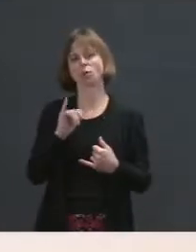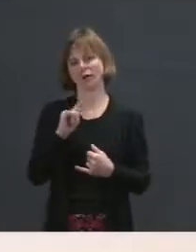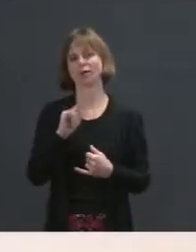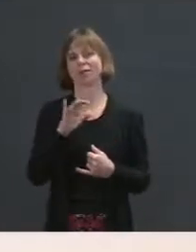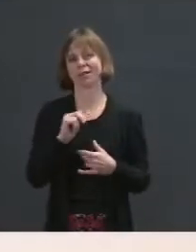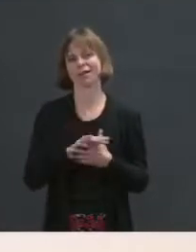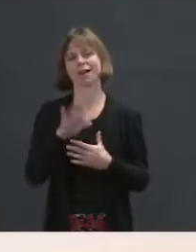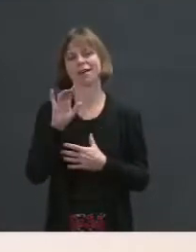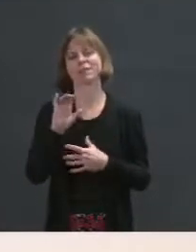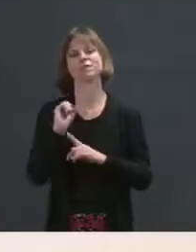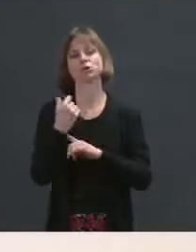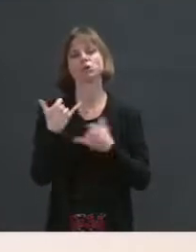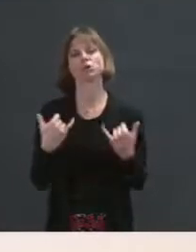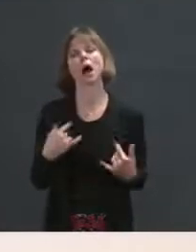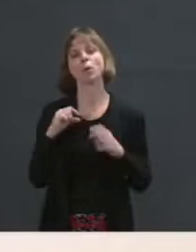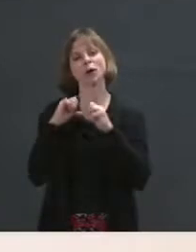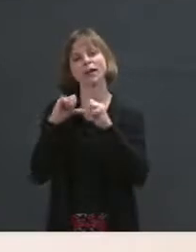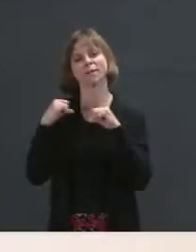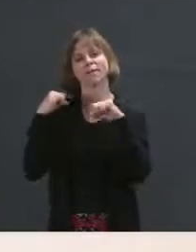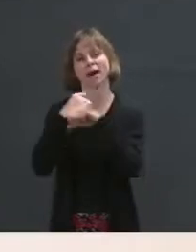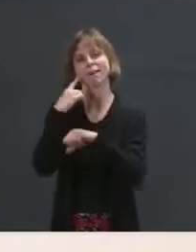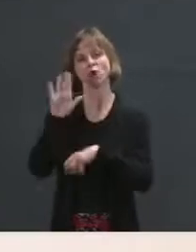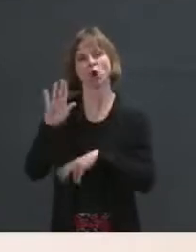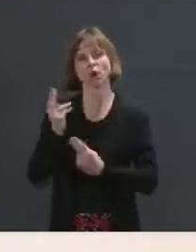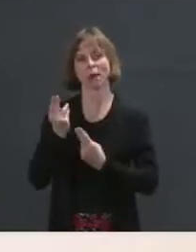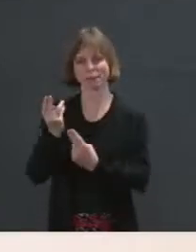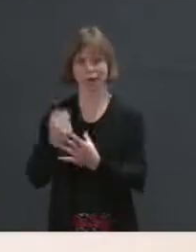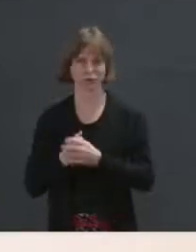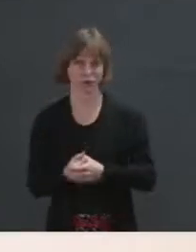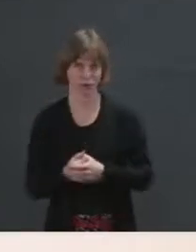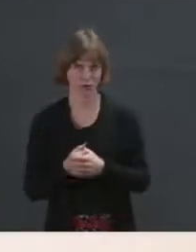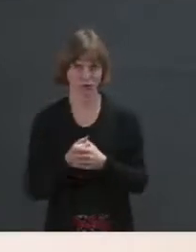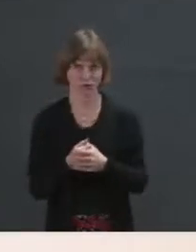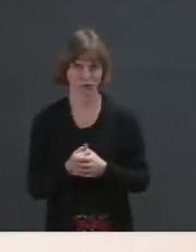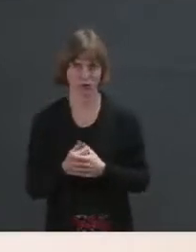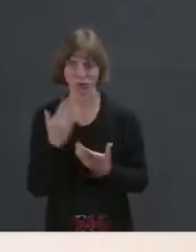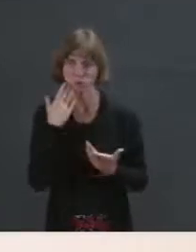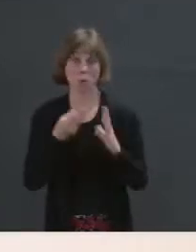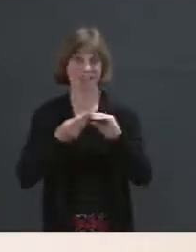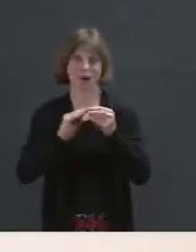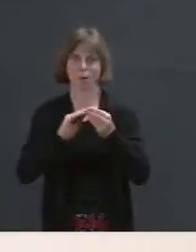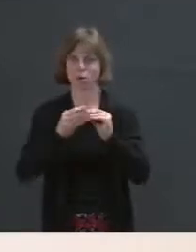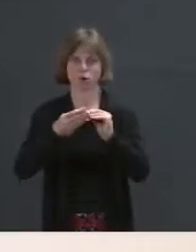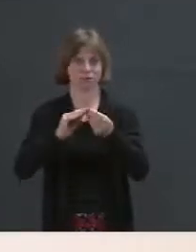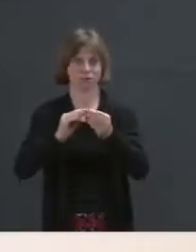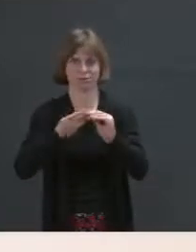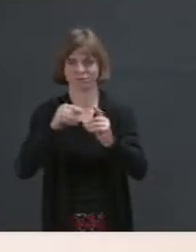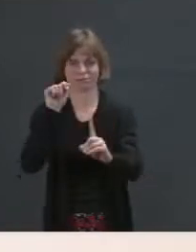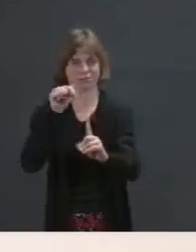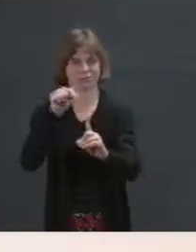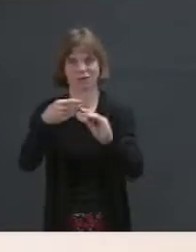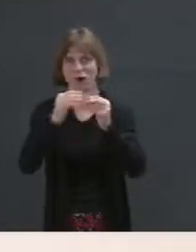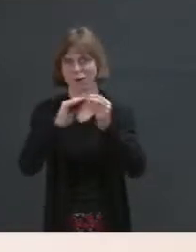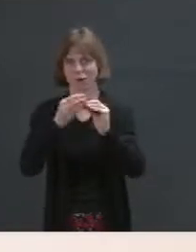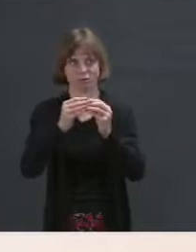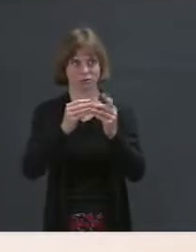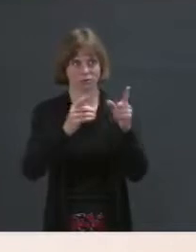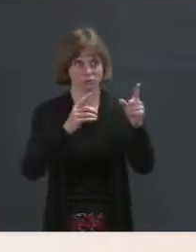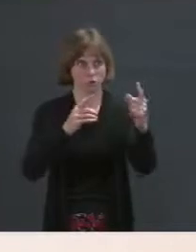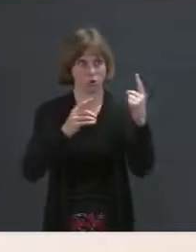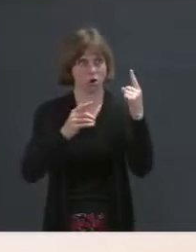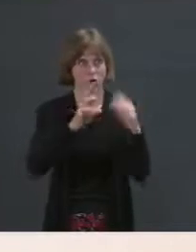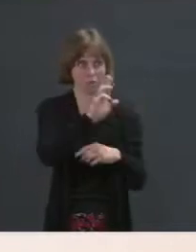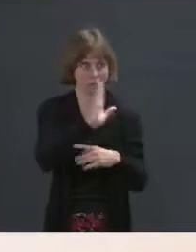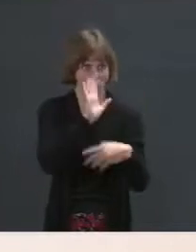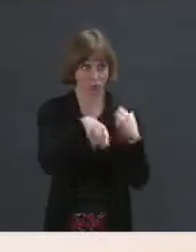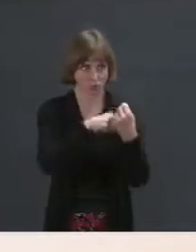to continue to fight for her nomination. And as you know, it's a numbers game, right? It's a matter of getting one Republican to support